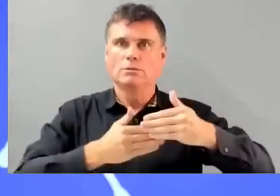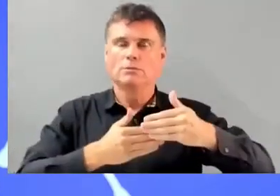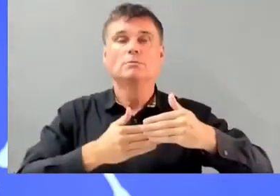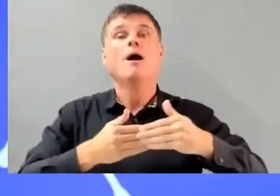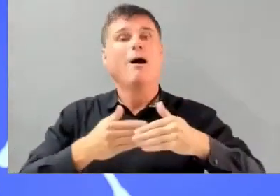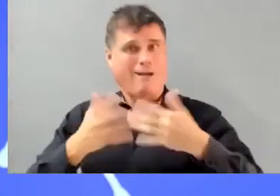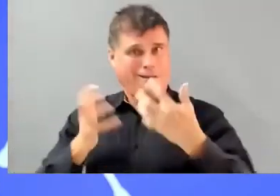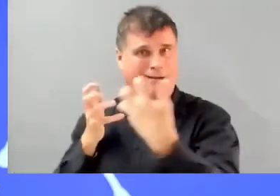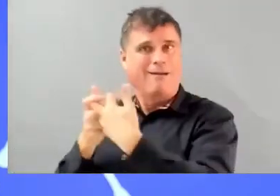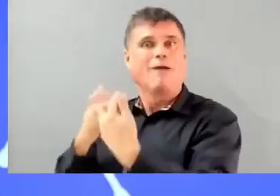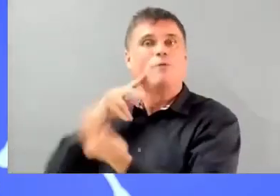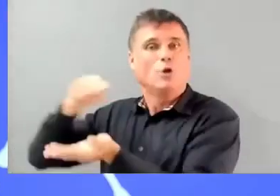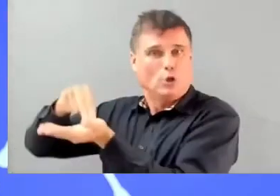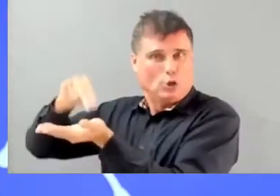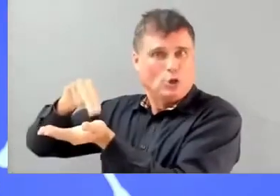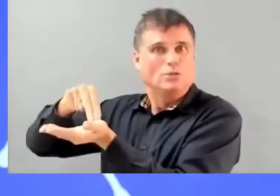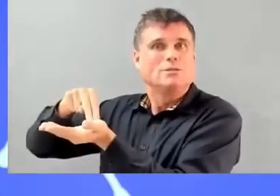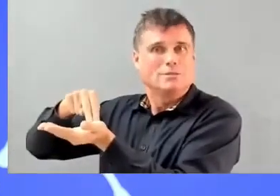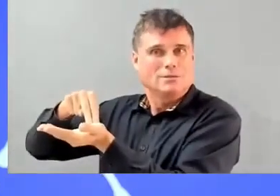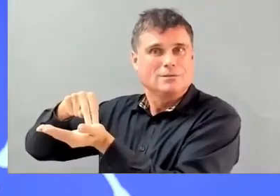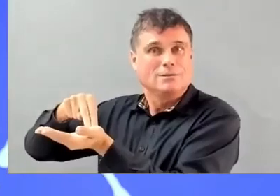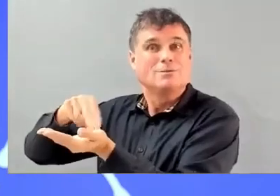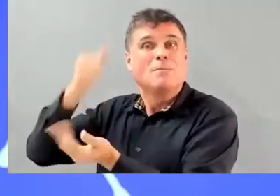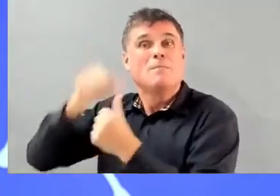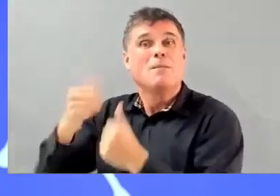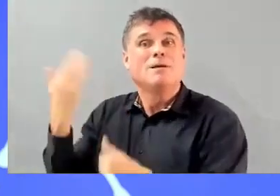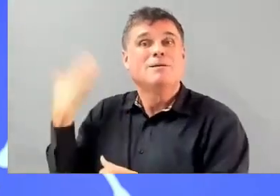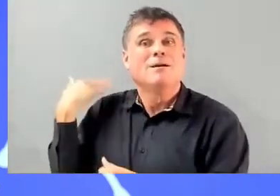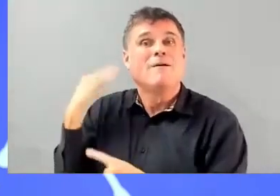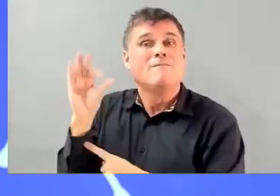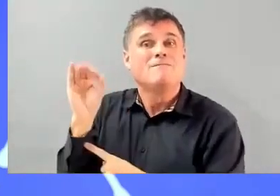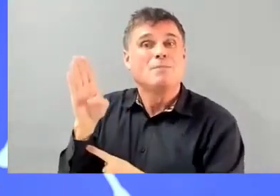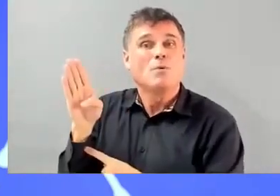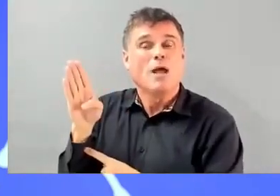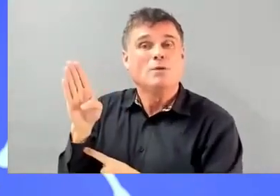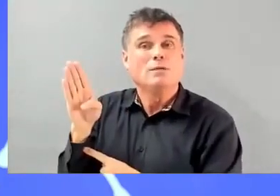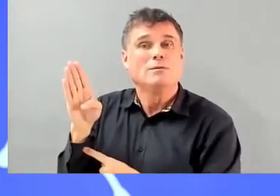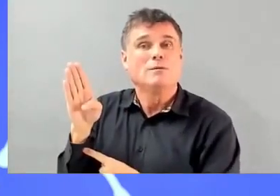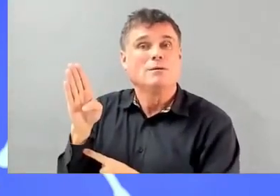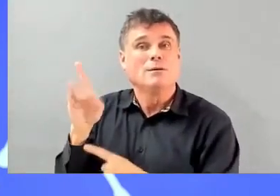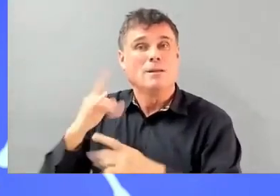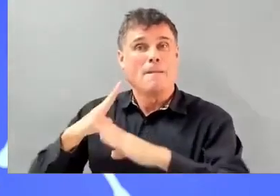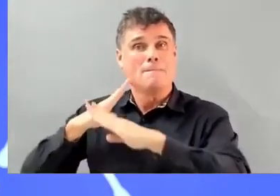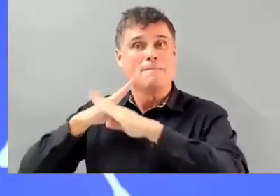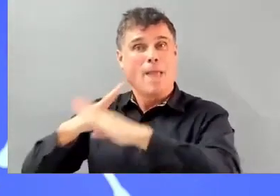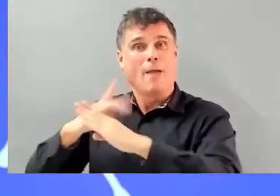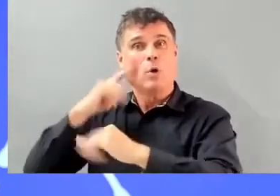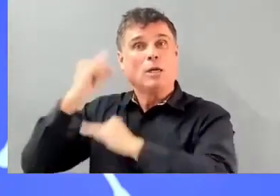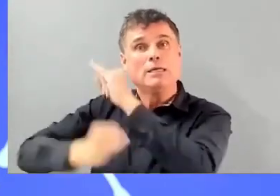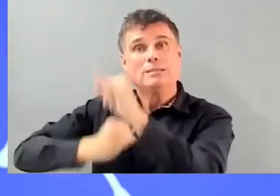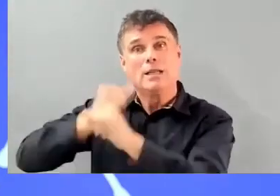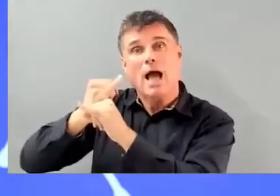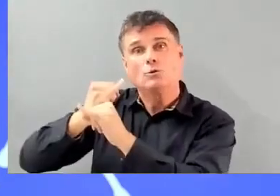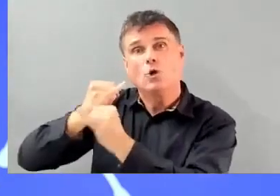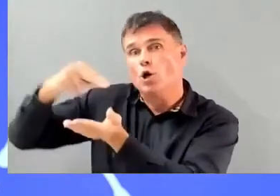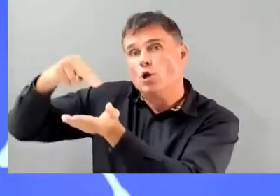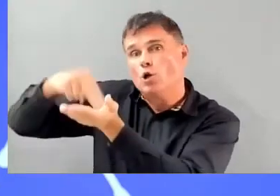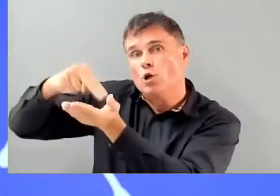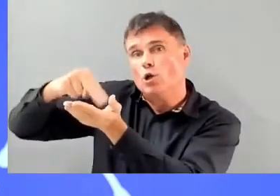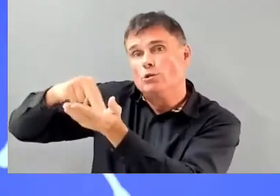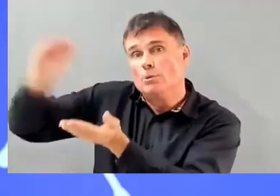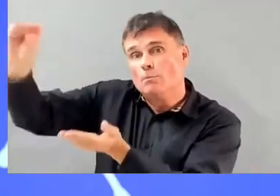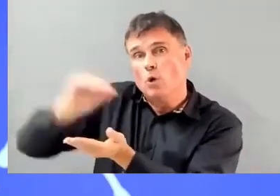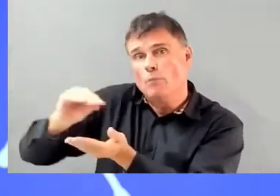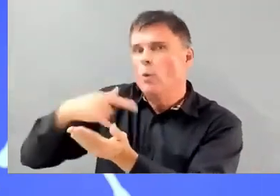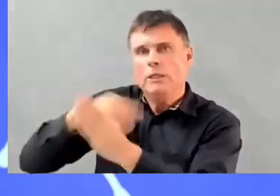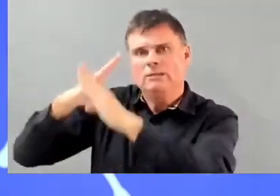success of what we announced in February in terms of breaking down the barriers for internationally educated nurses is significant. In particular, the Triple Track Initiative